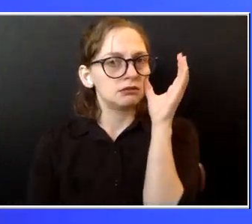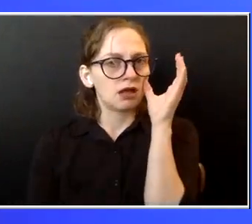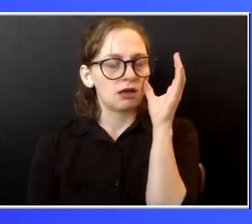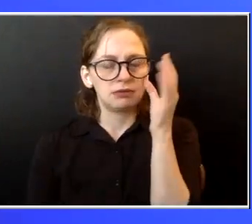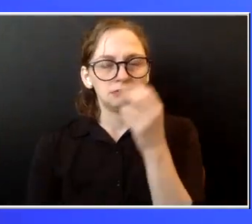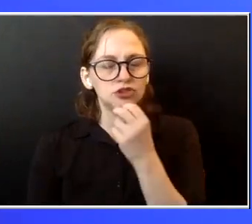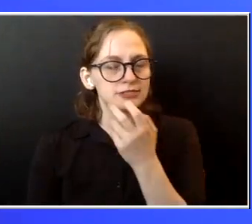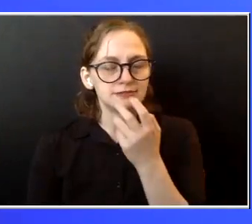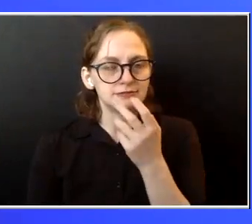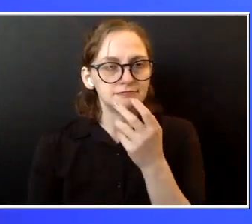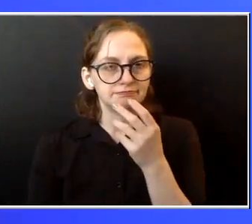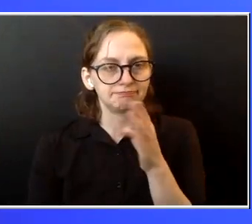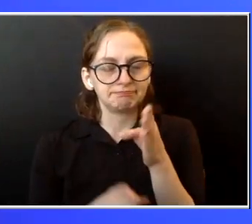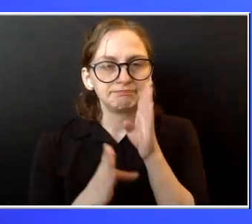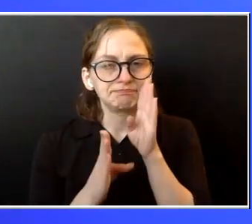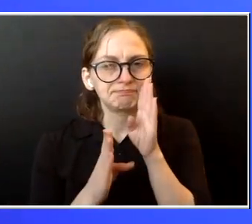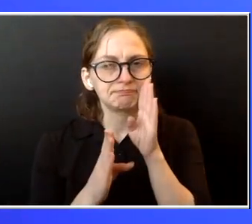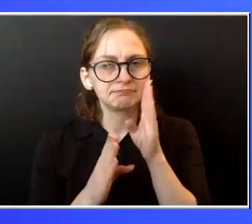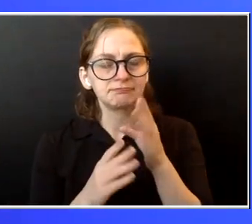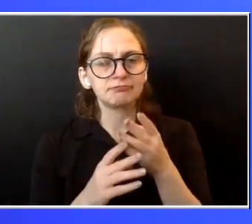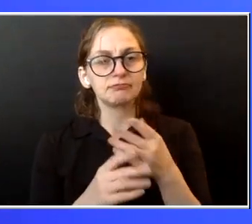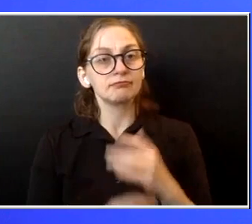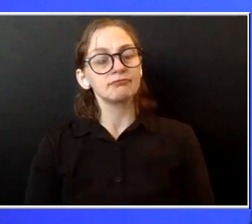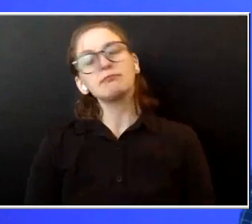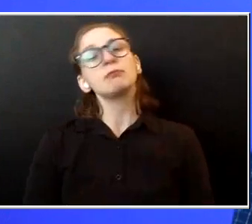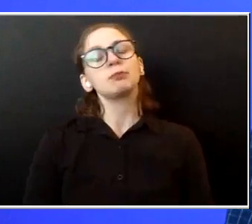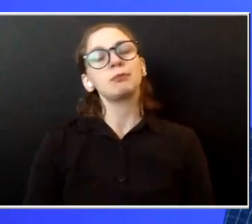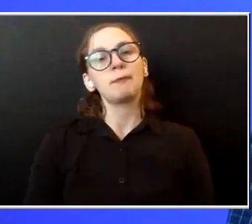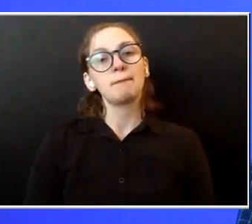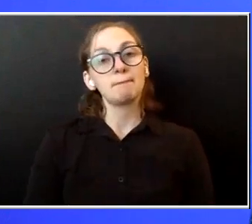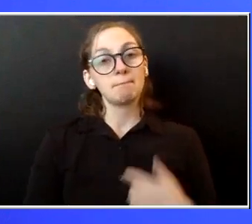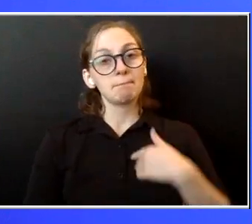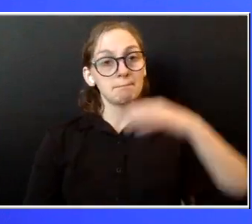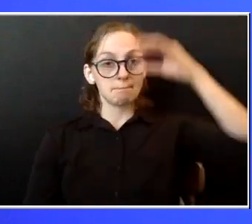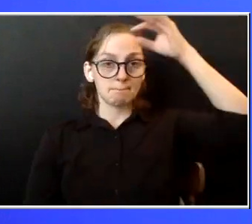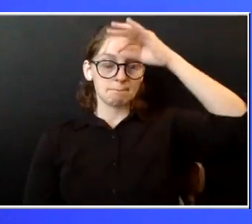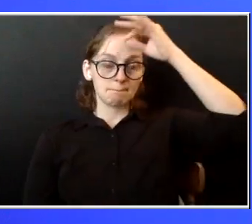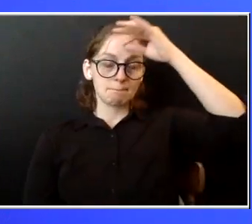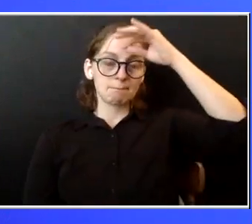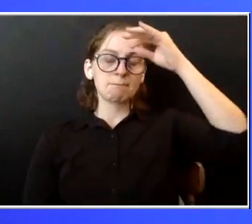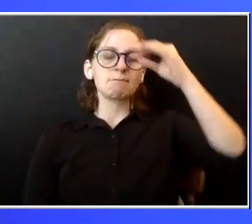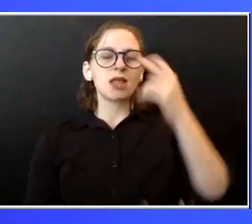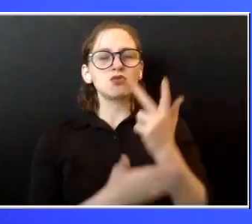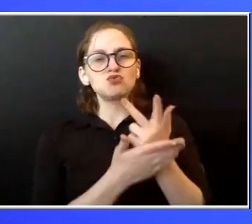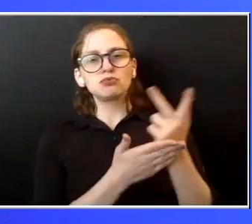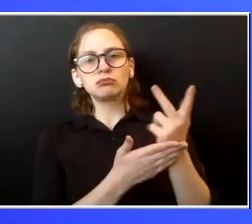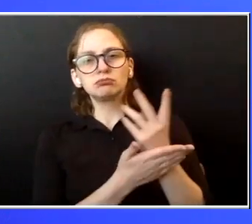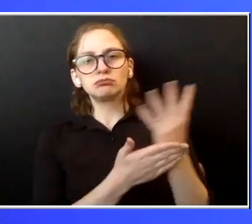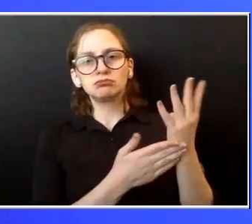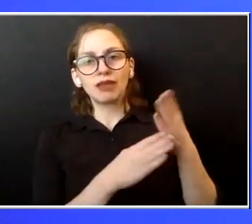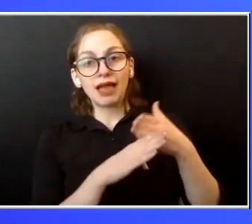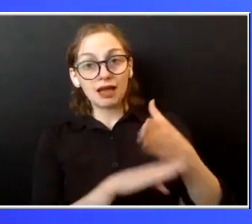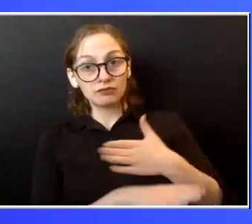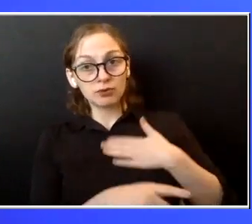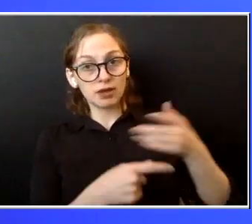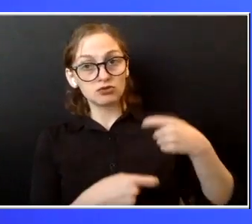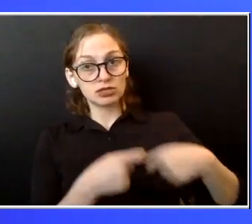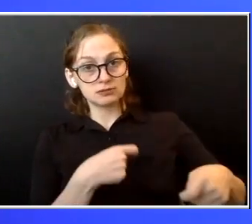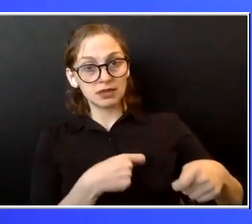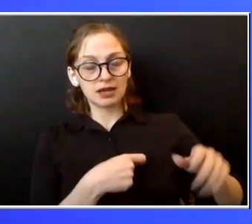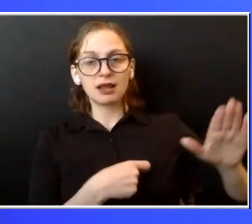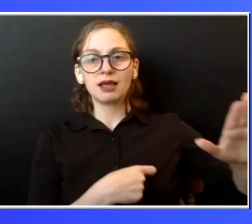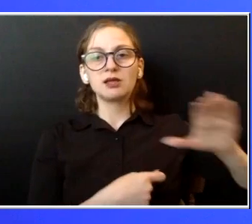Little did I know that about 3-4 weeks after the transplant, I get a call from his wife. And she